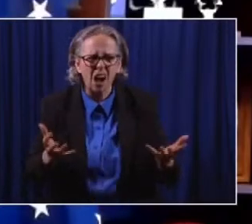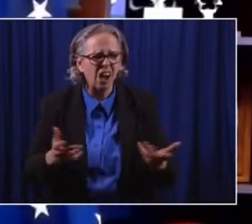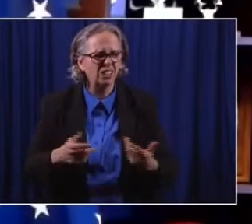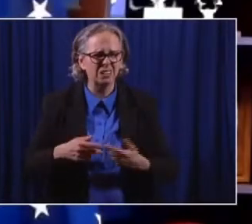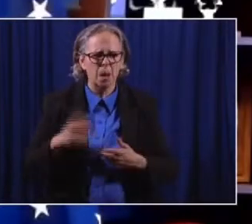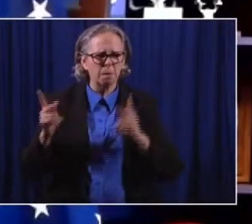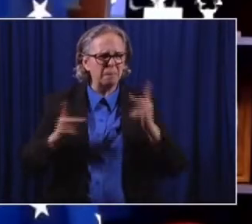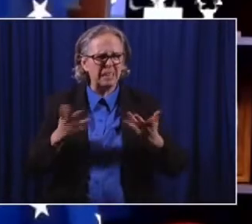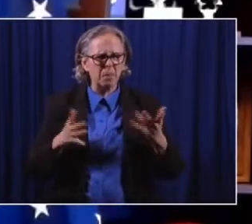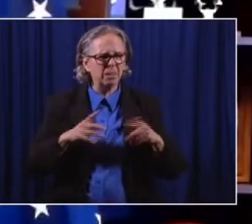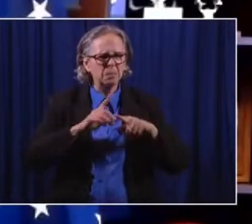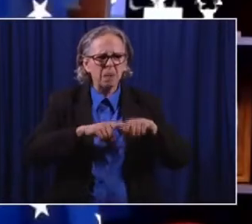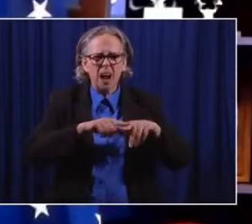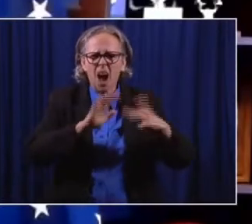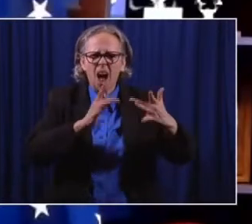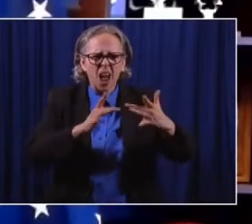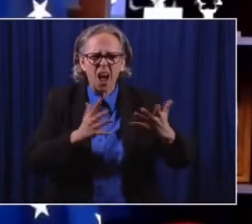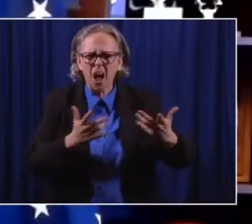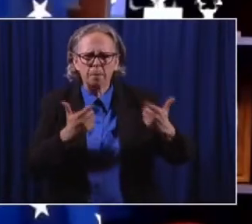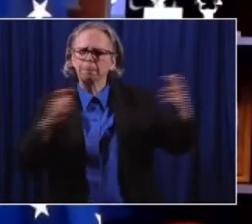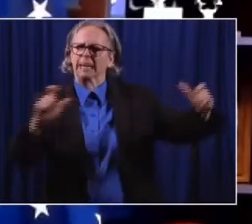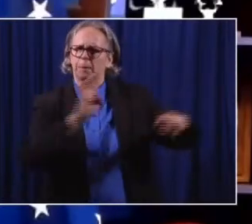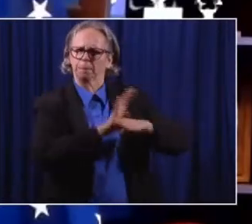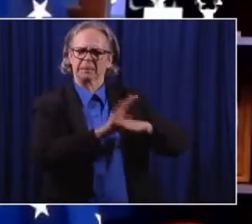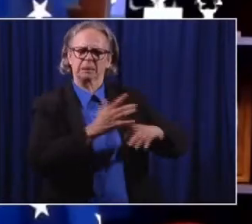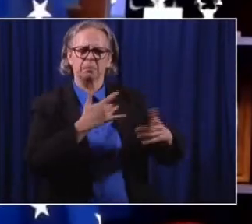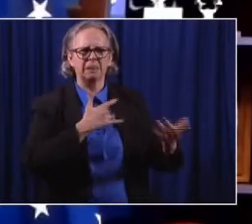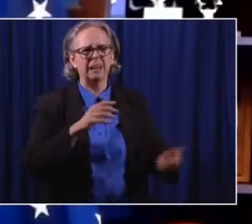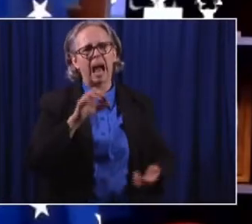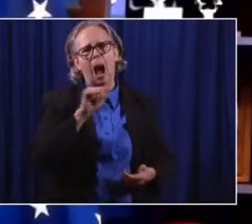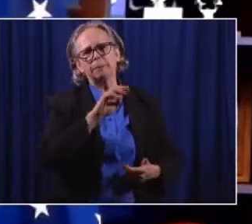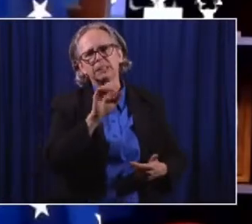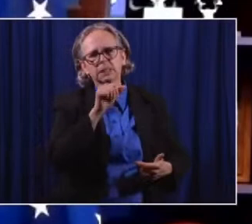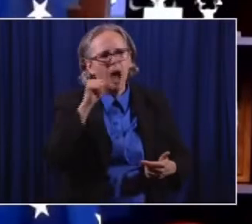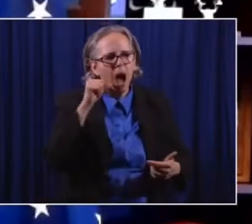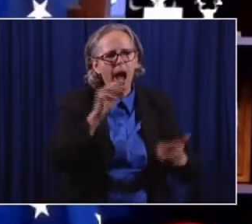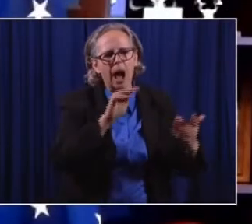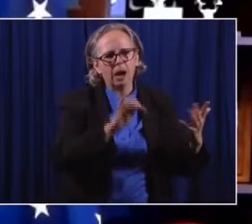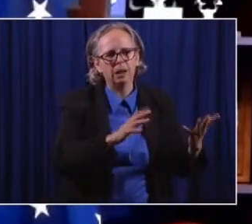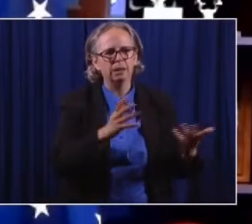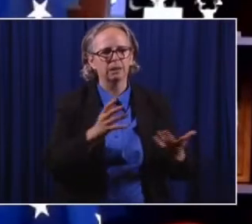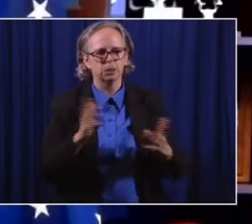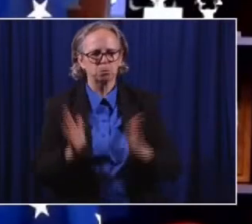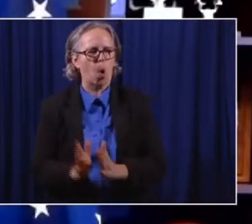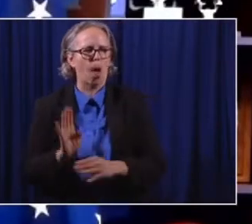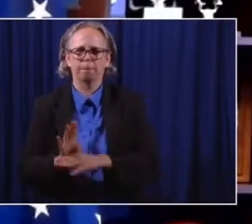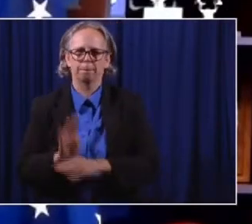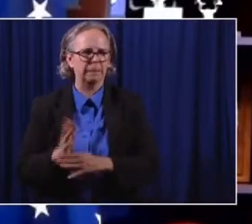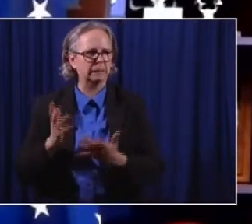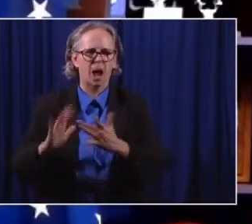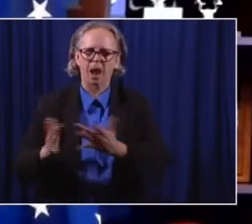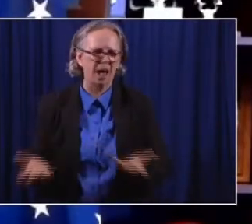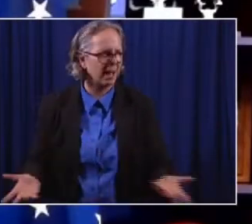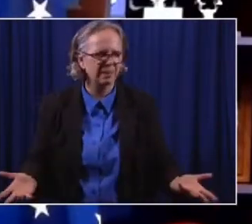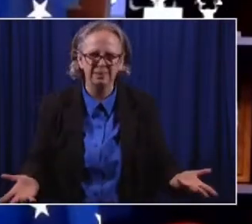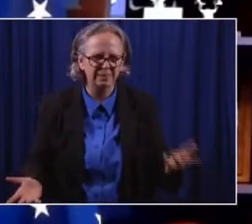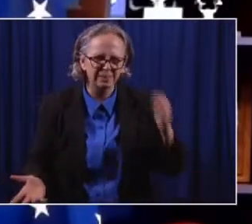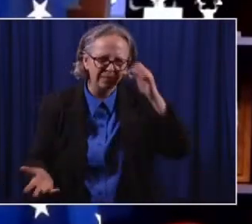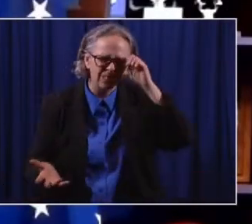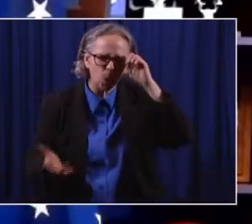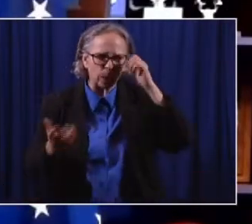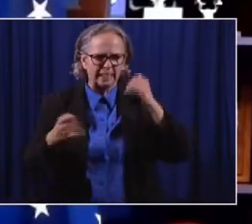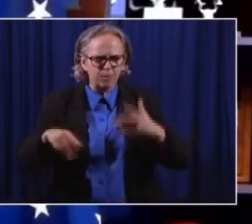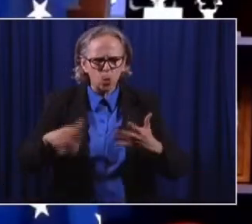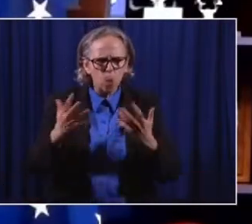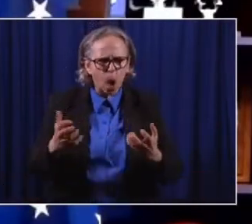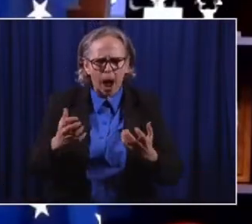reminder. Go out when you need to buy something, whether that's you name it. Try to focus on a